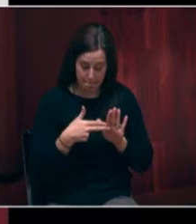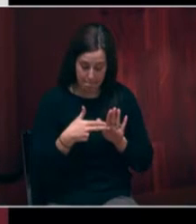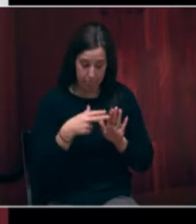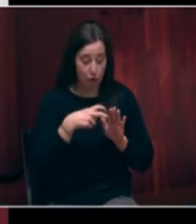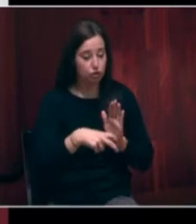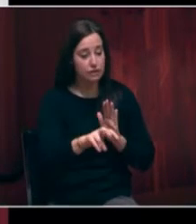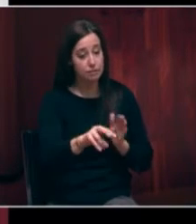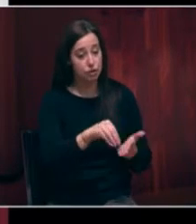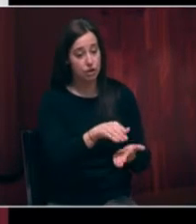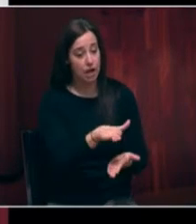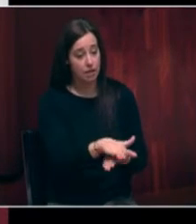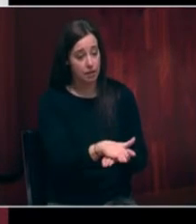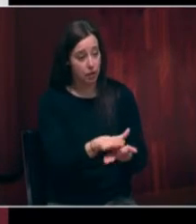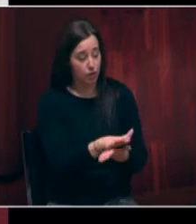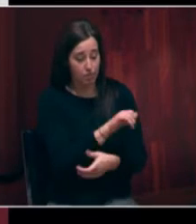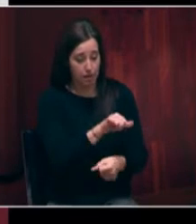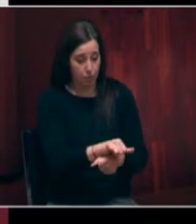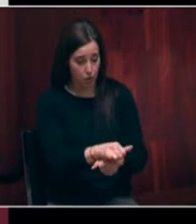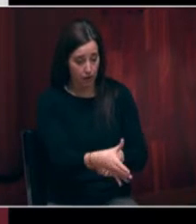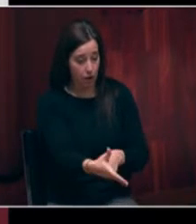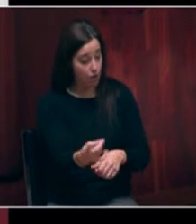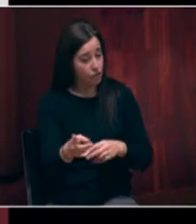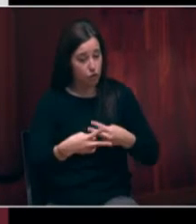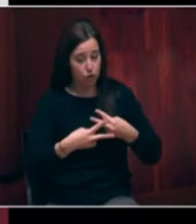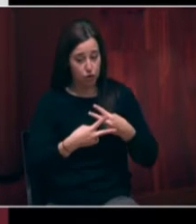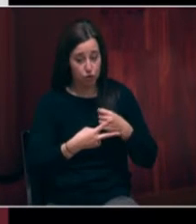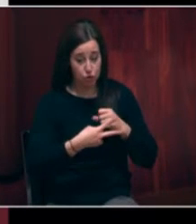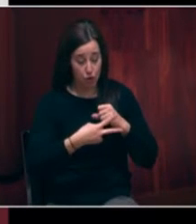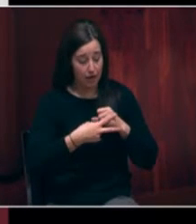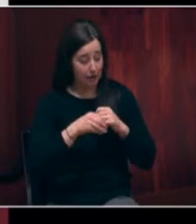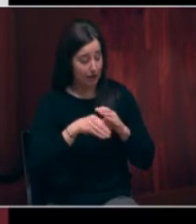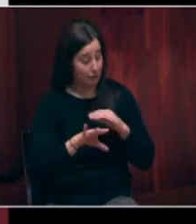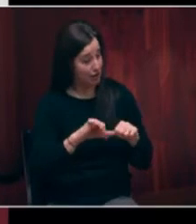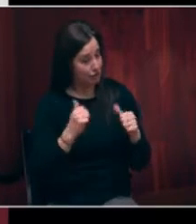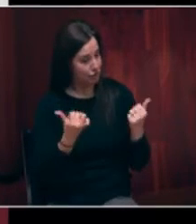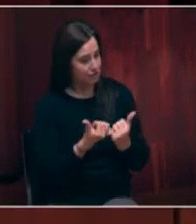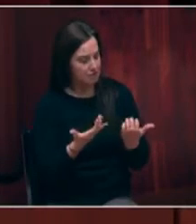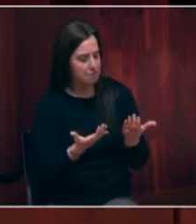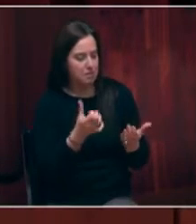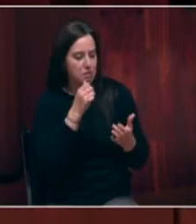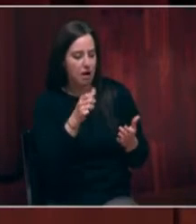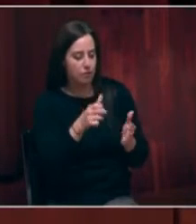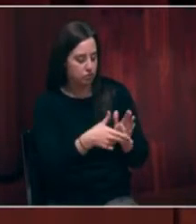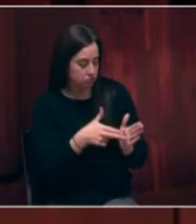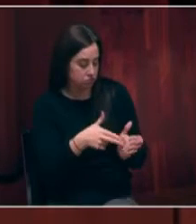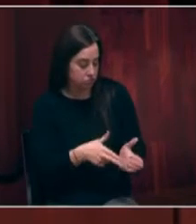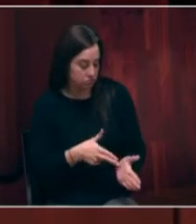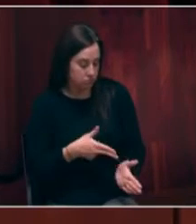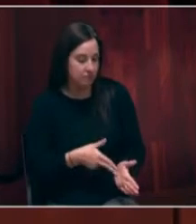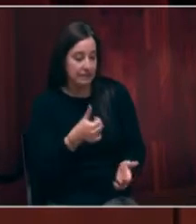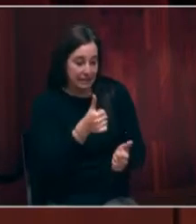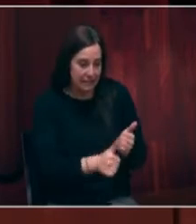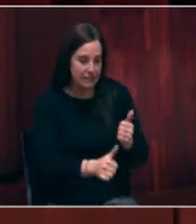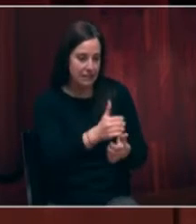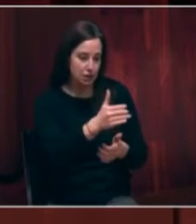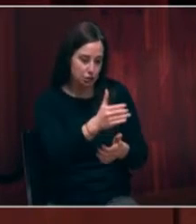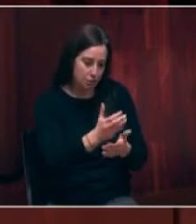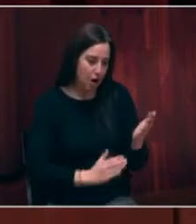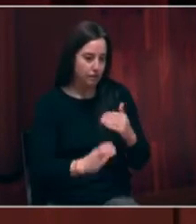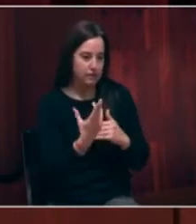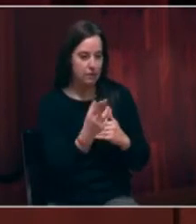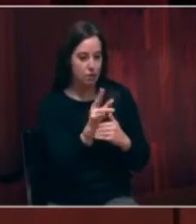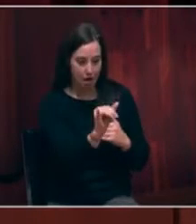paperwork associated with that. Or if you're storing it within your agency, you may not need to mark every individual piece of CUI in a particular